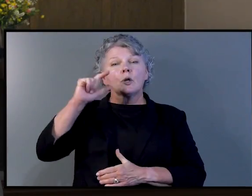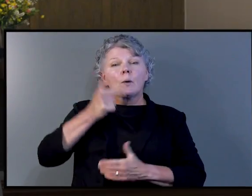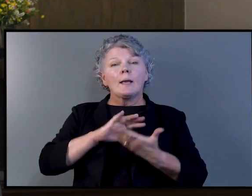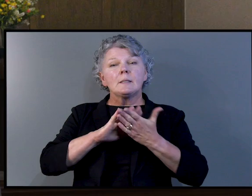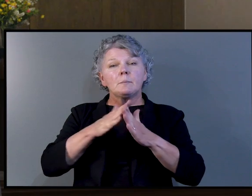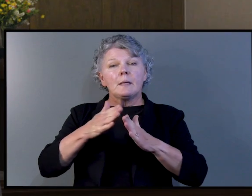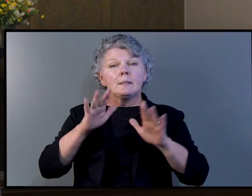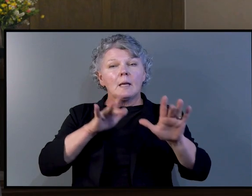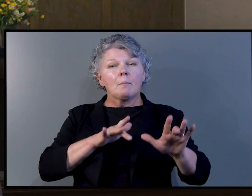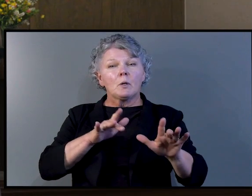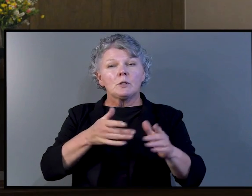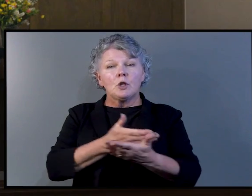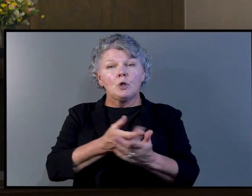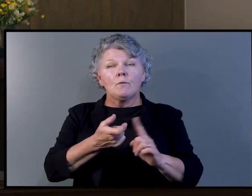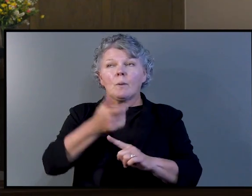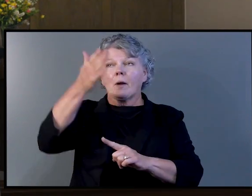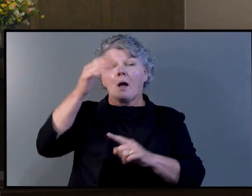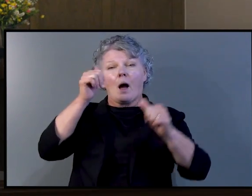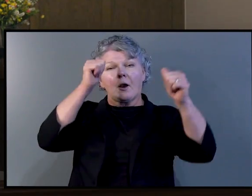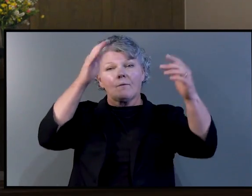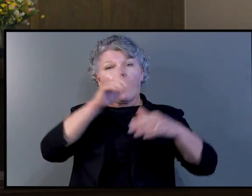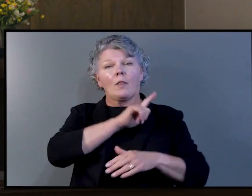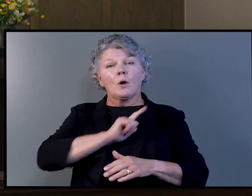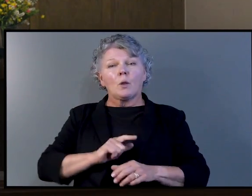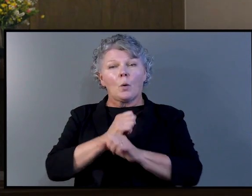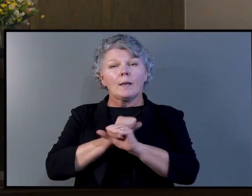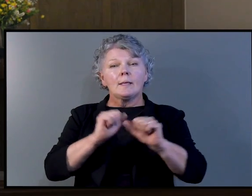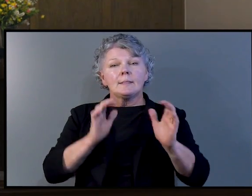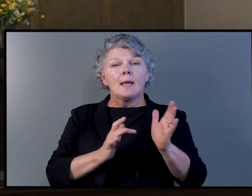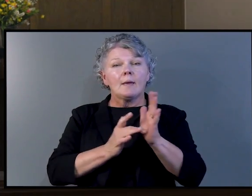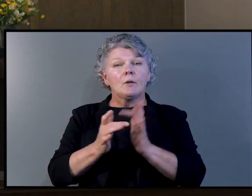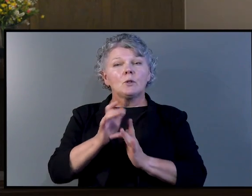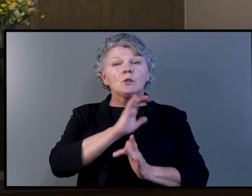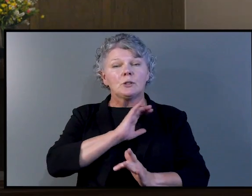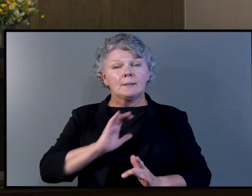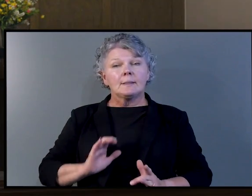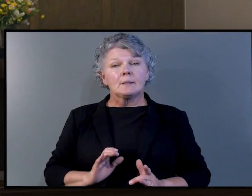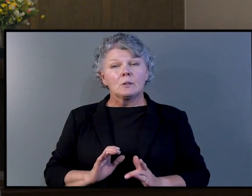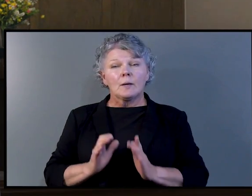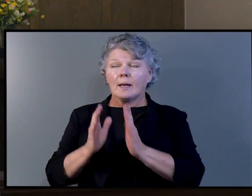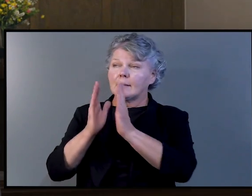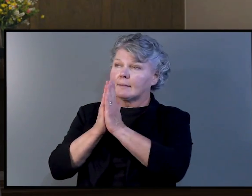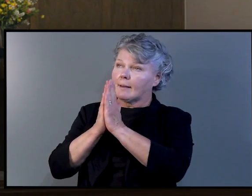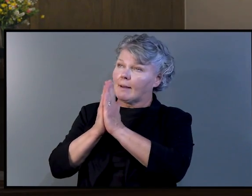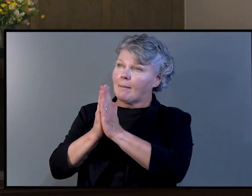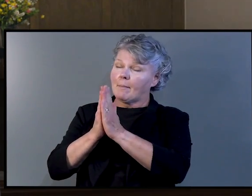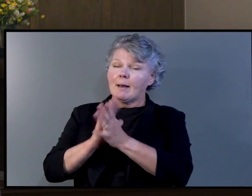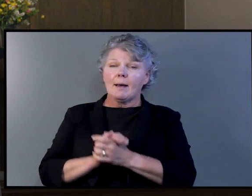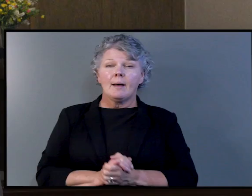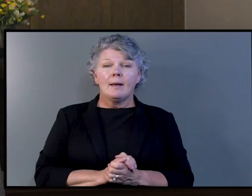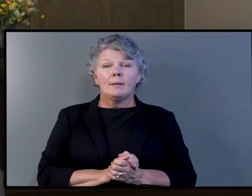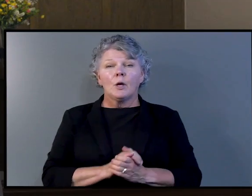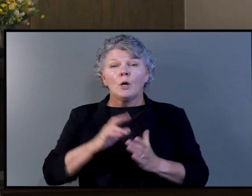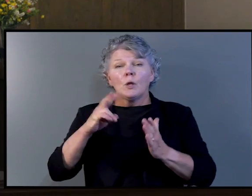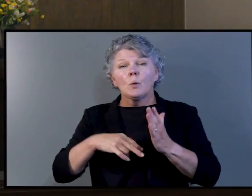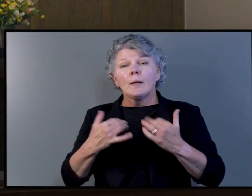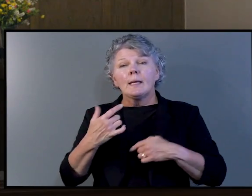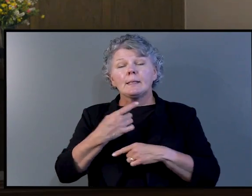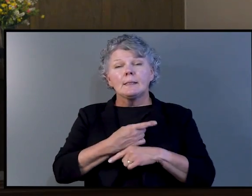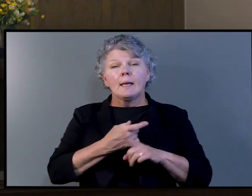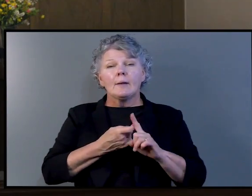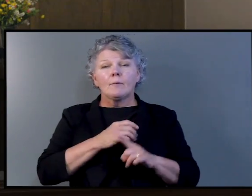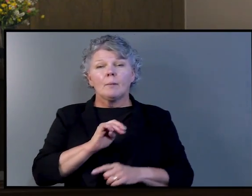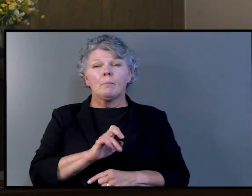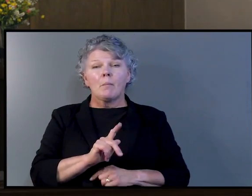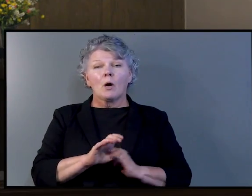Grace, peace, and mercy be to you from God our Father and from our Lord and Savior Jesus Christ. Amen. The text for my message